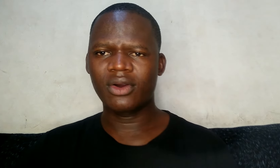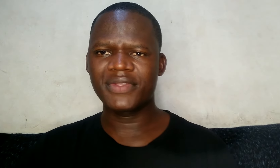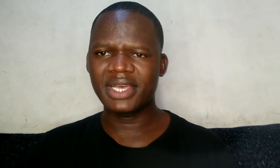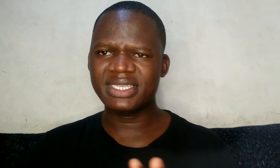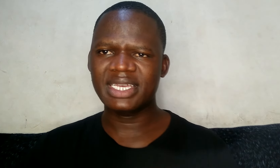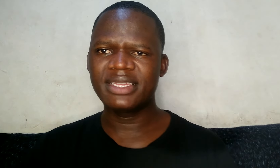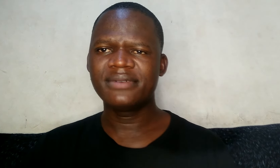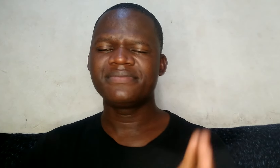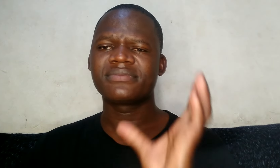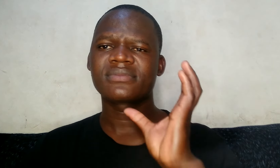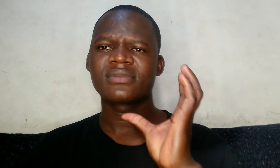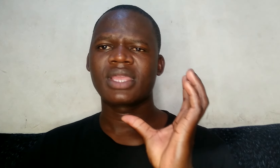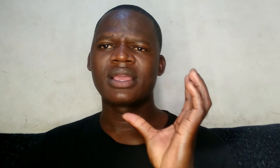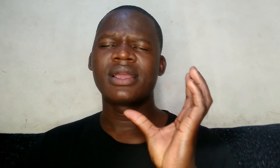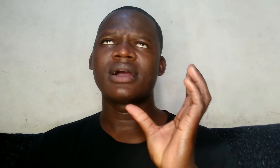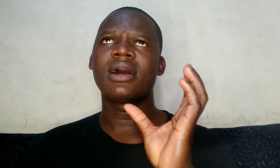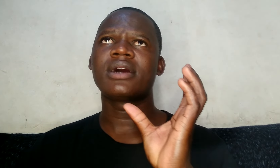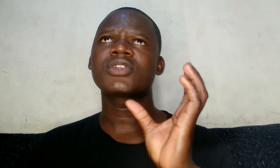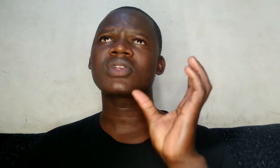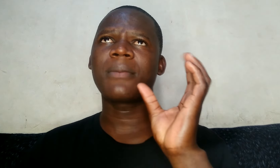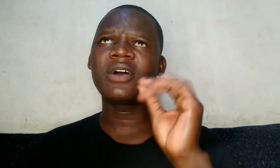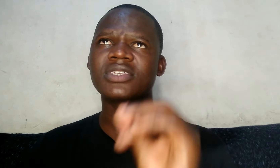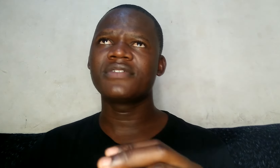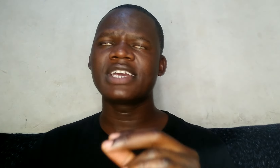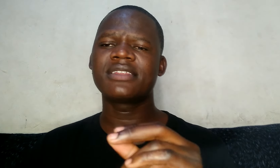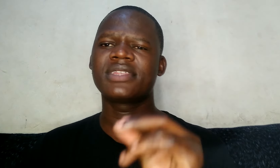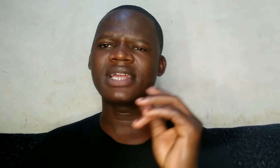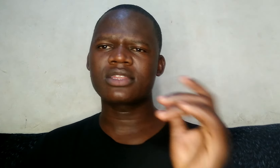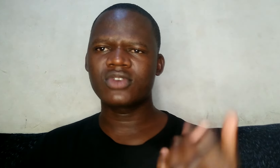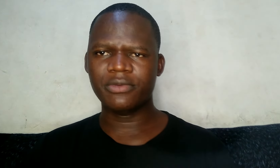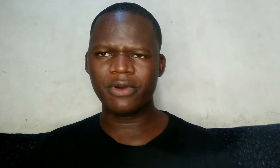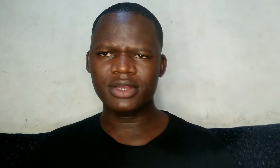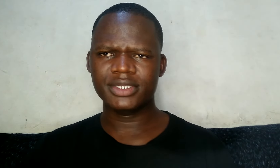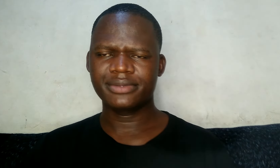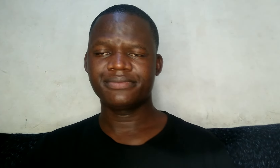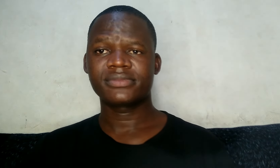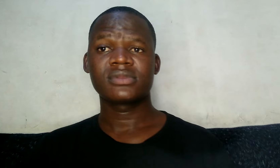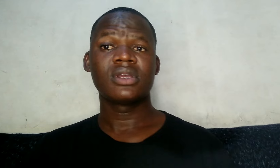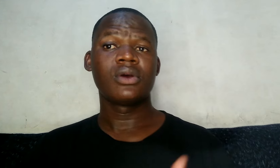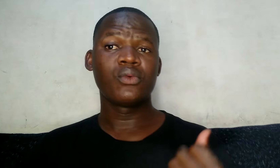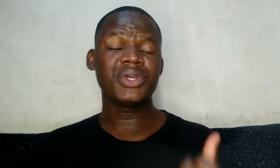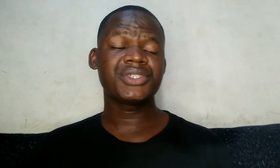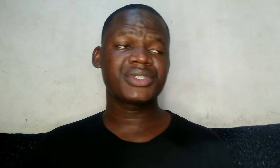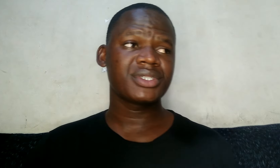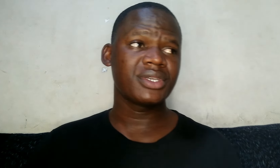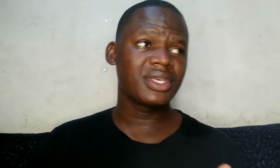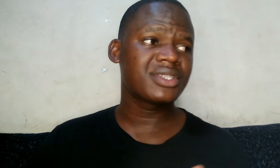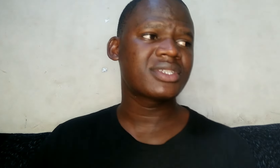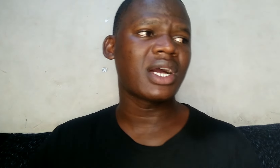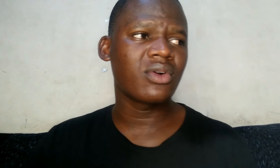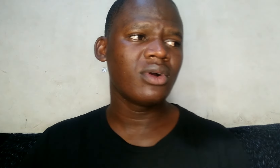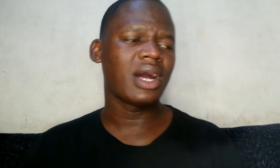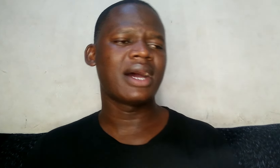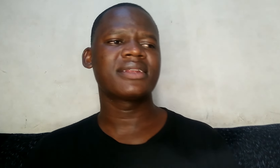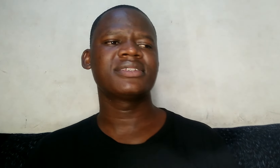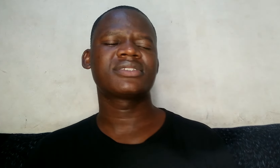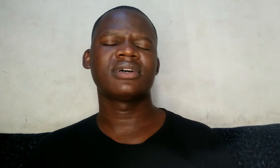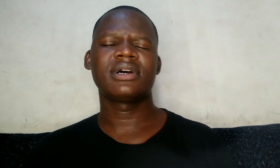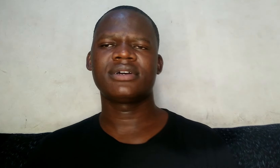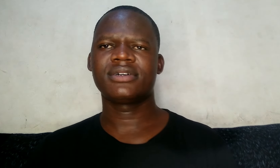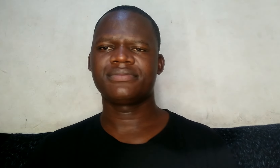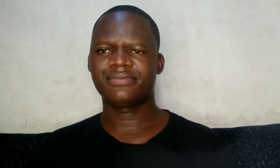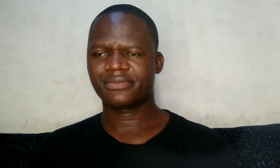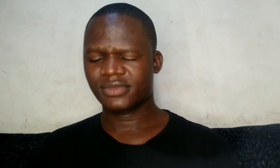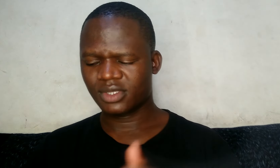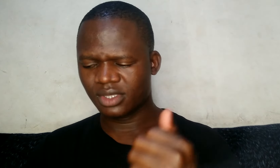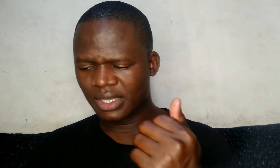Wamalwa on the other side talked about even the NADCO report, which they struggle and